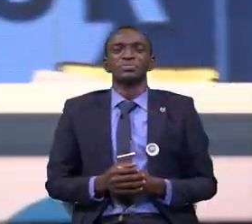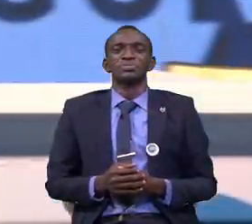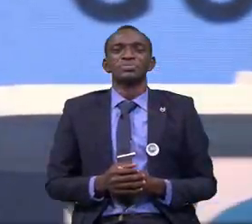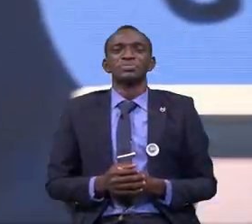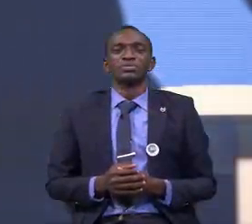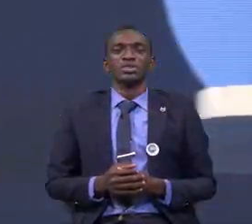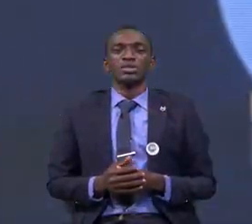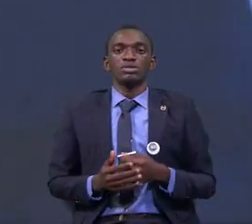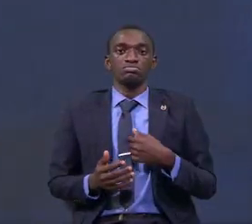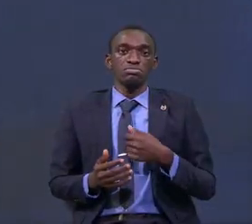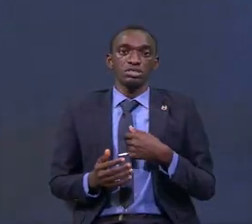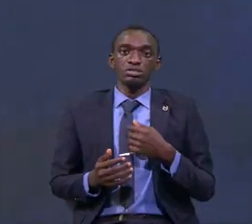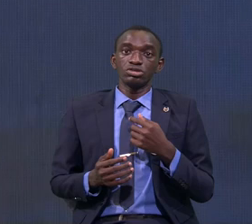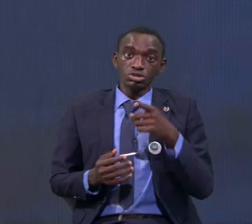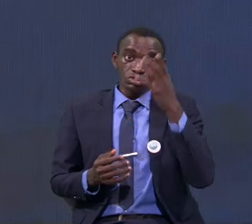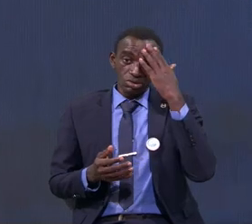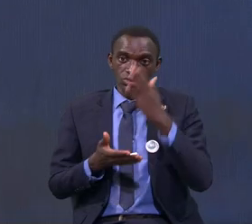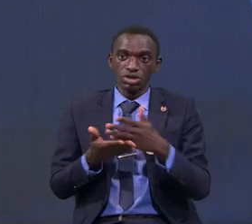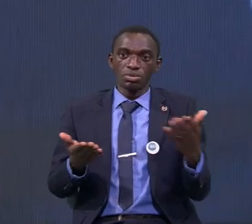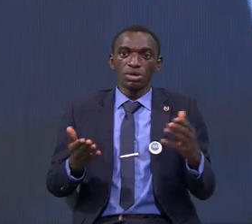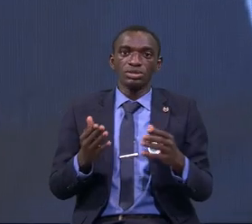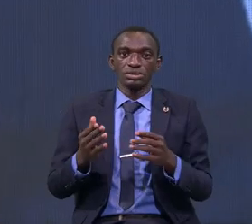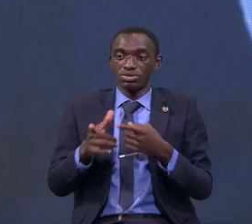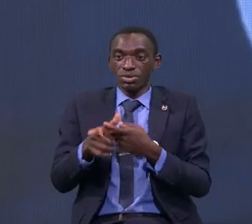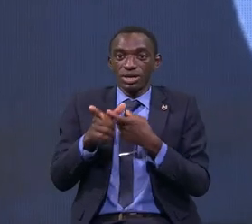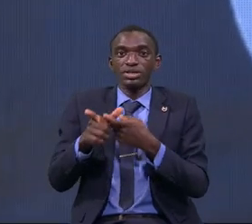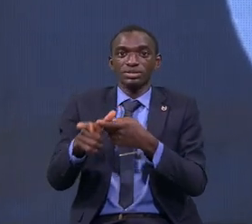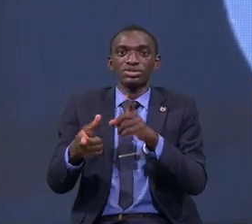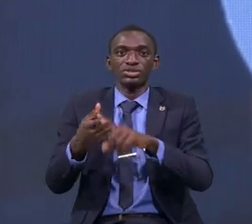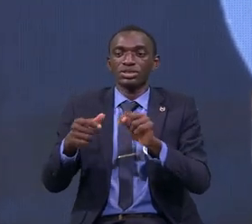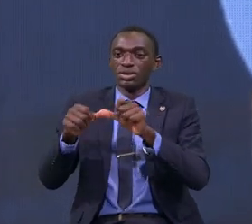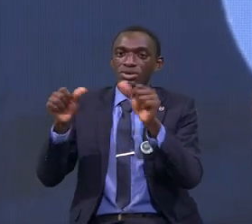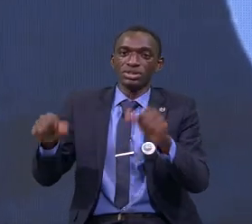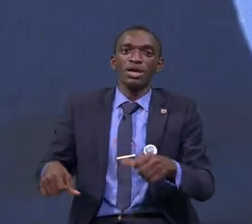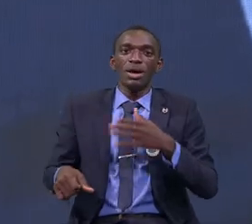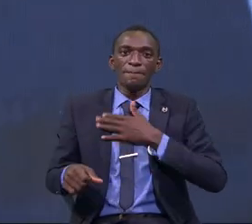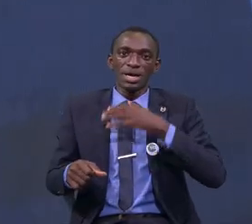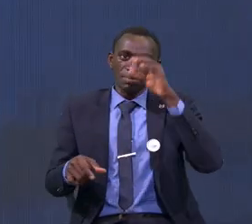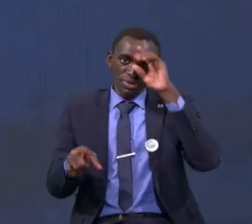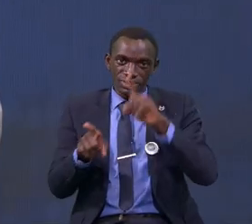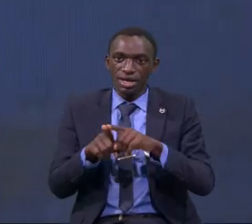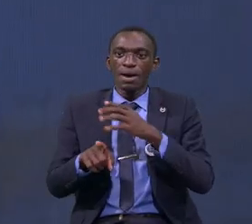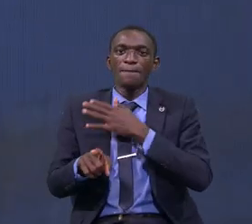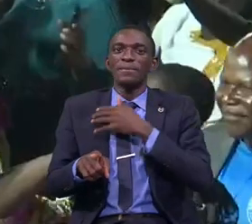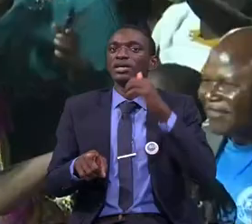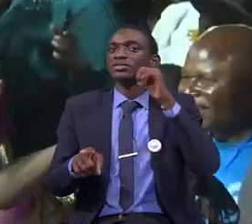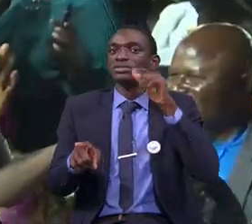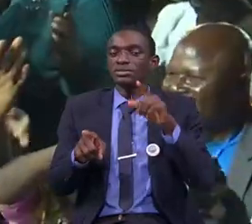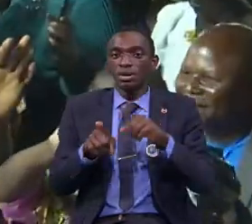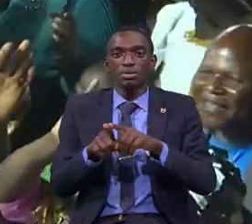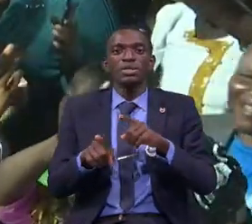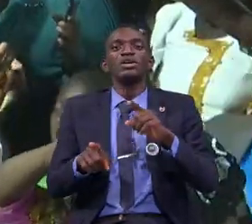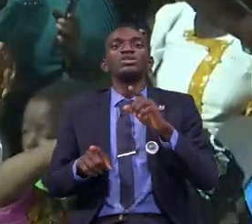You know, somebody ran over here to the pulpit. My friend, my brother, your miracle is coming to you right